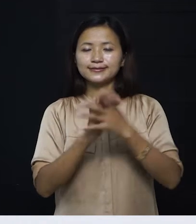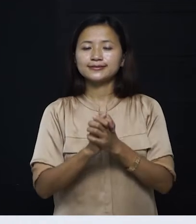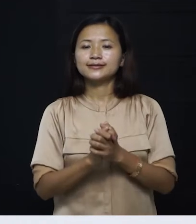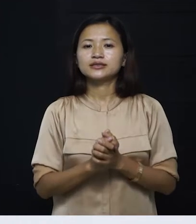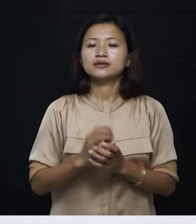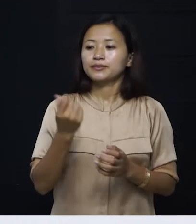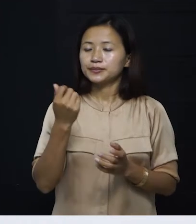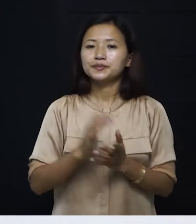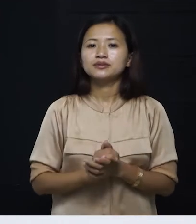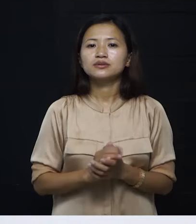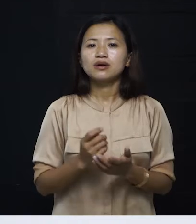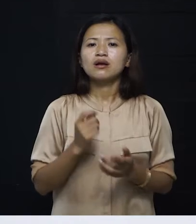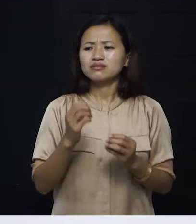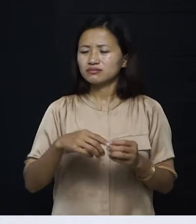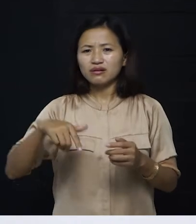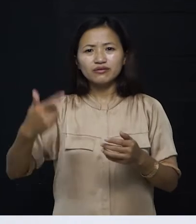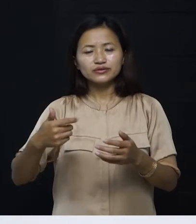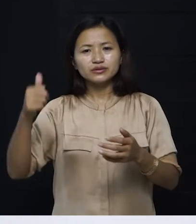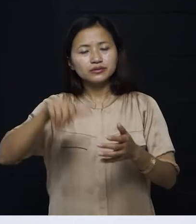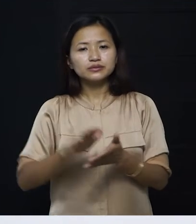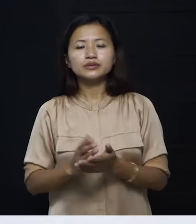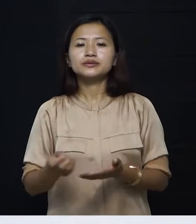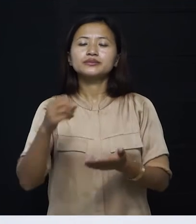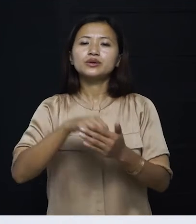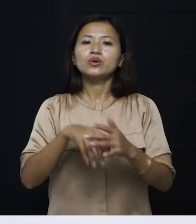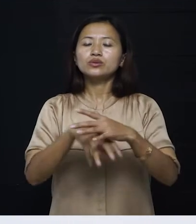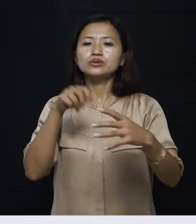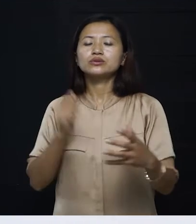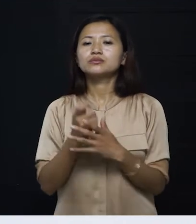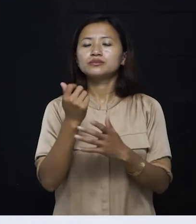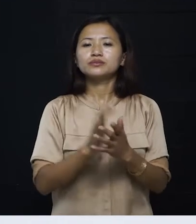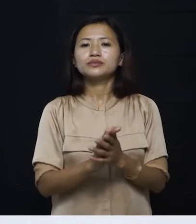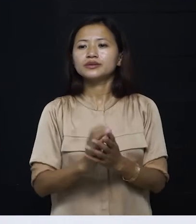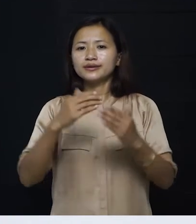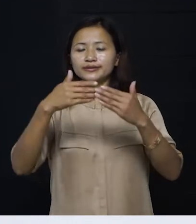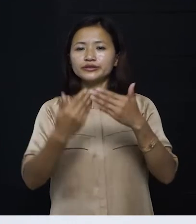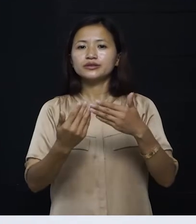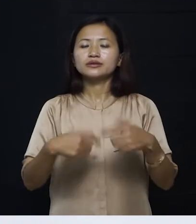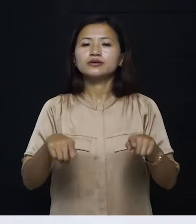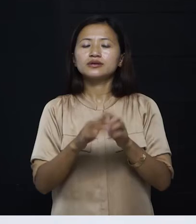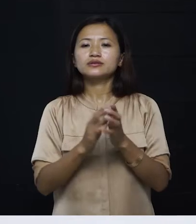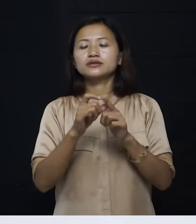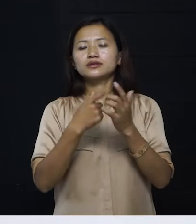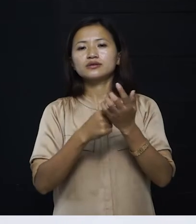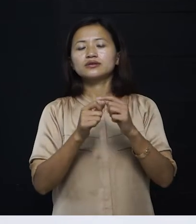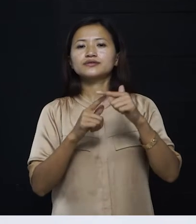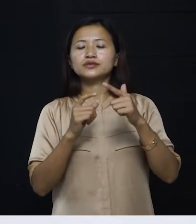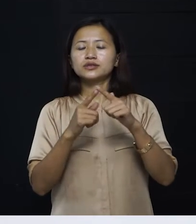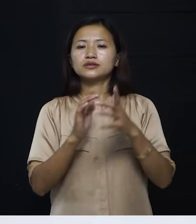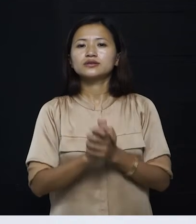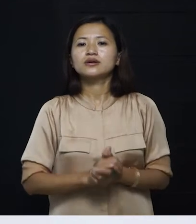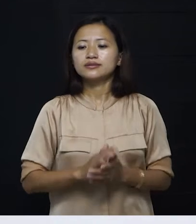refers to bank deposits which can be withdrawn by means of check and draft. So that is